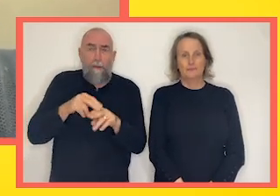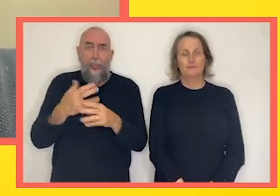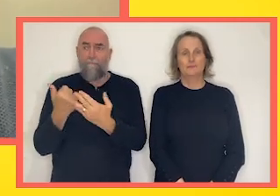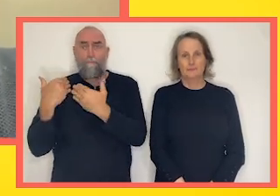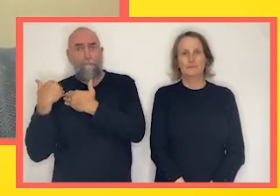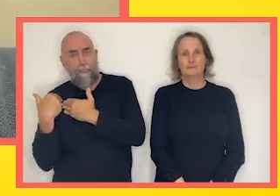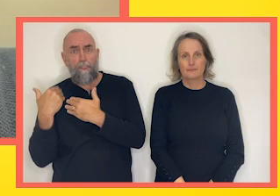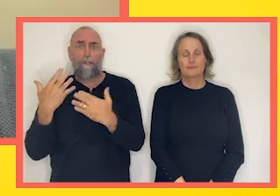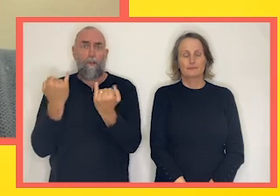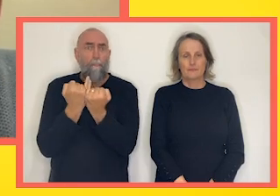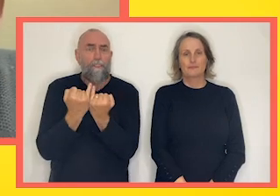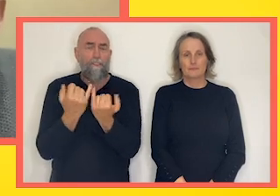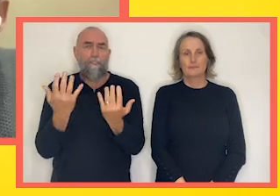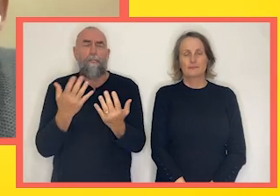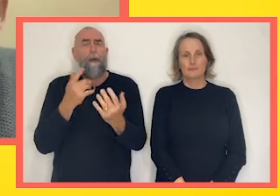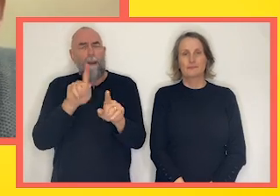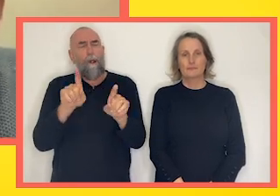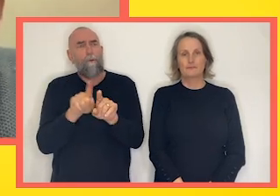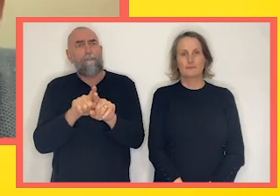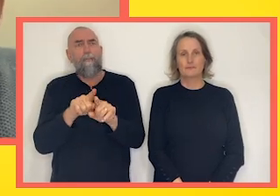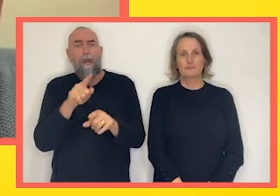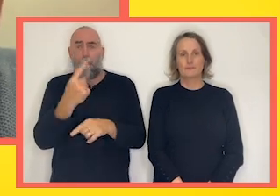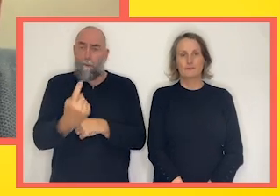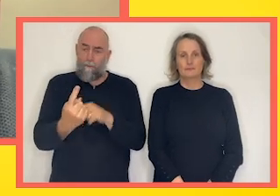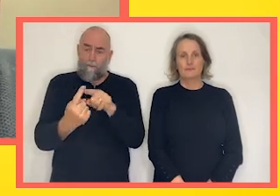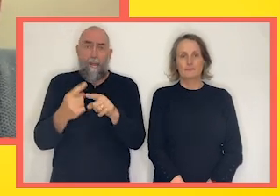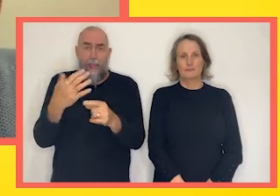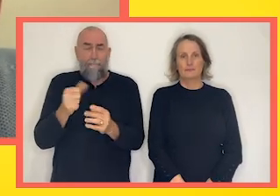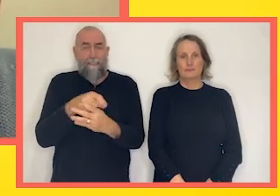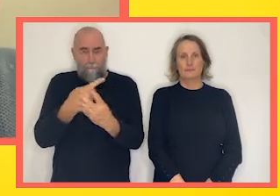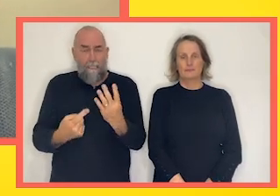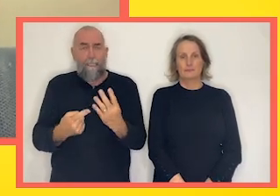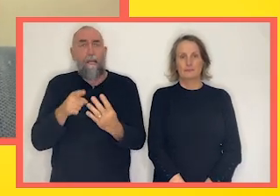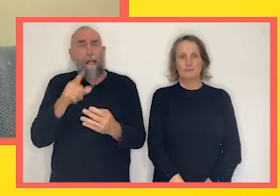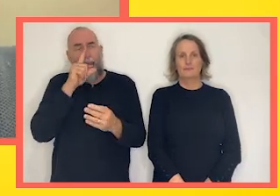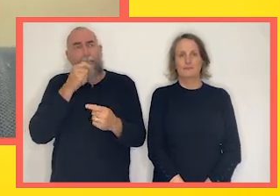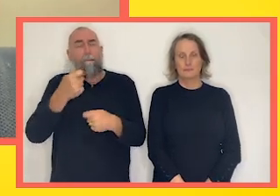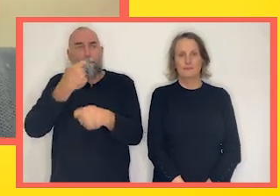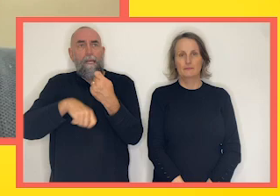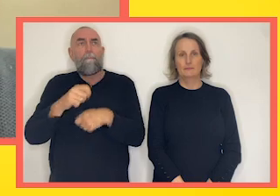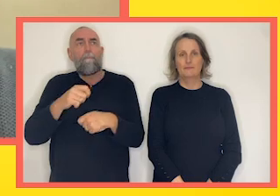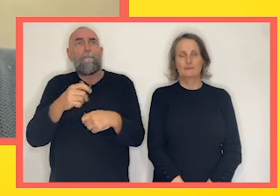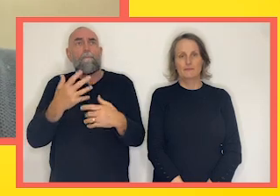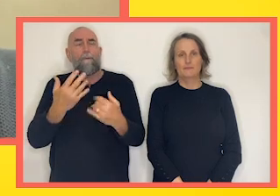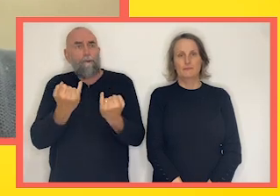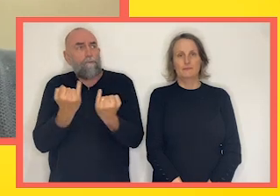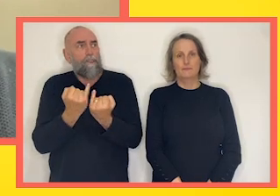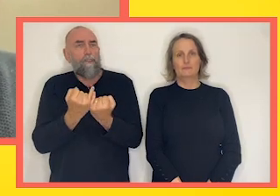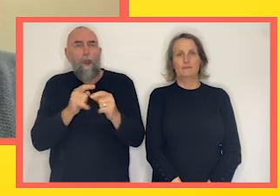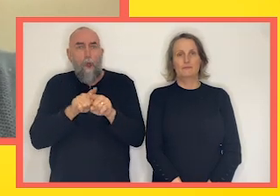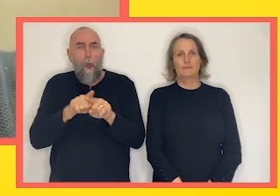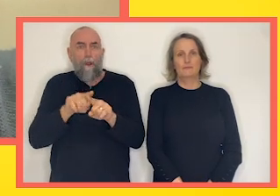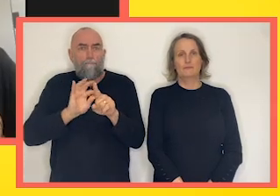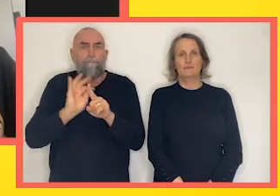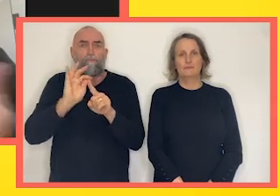but also allows for the individual with the disability to be able to play and compete where they are?